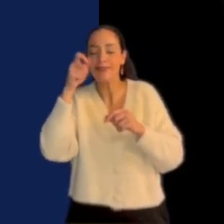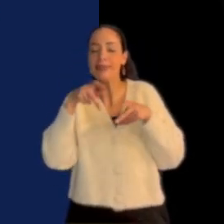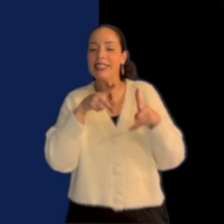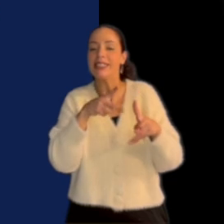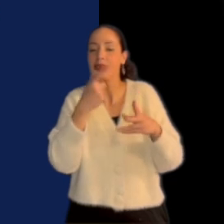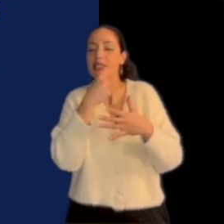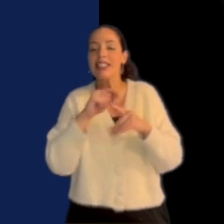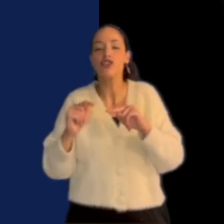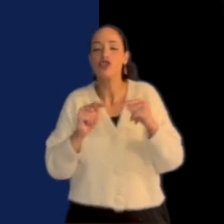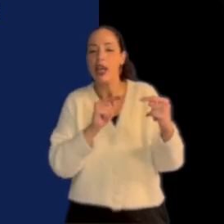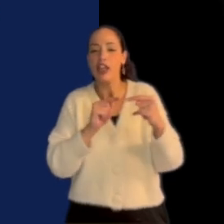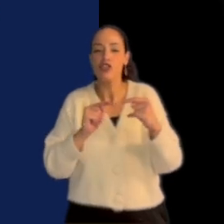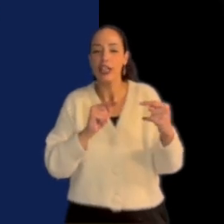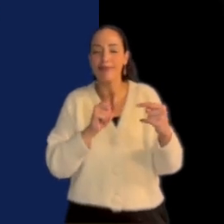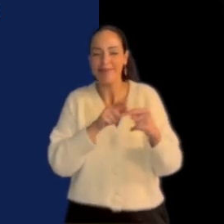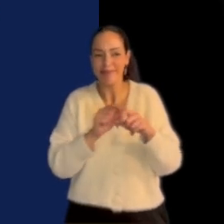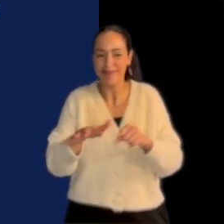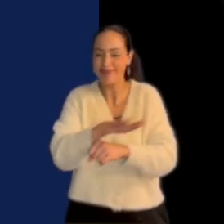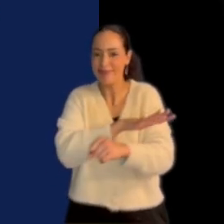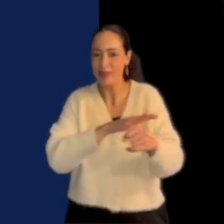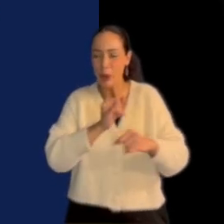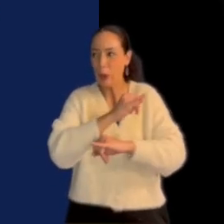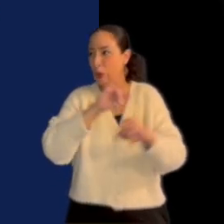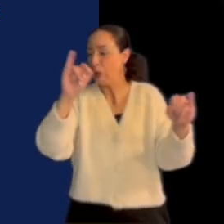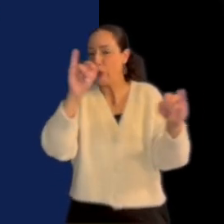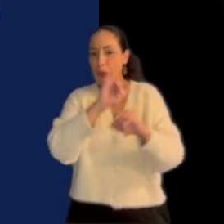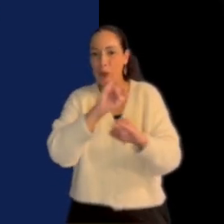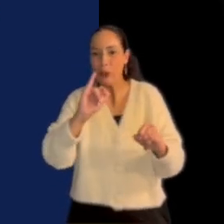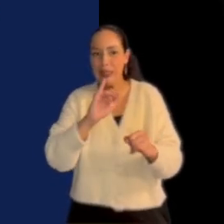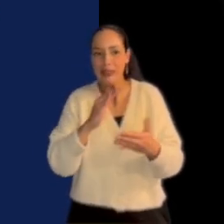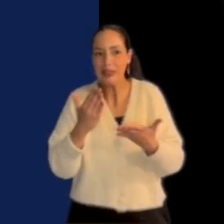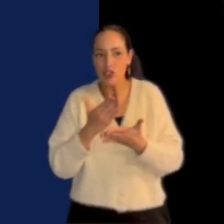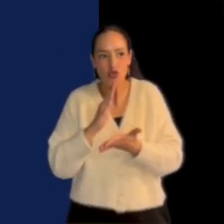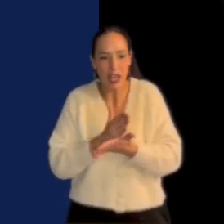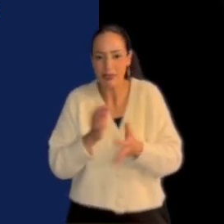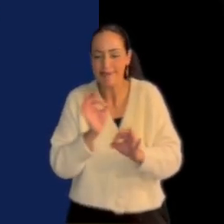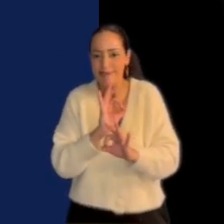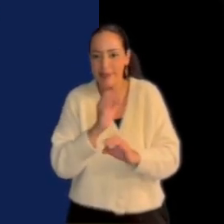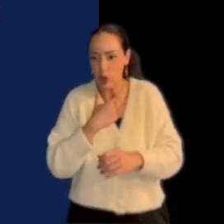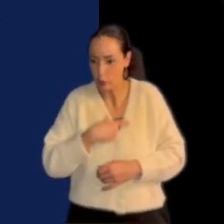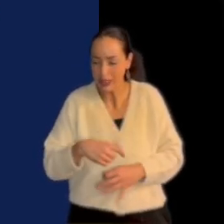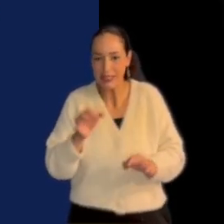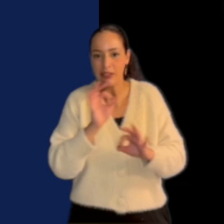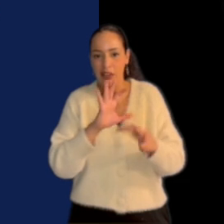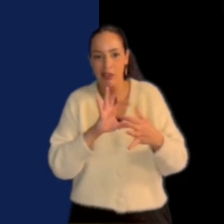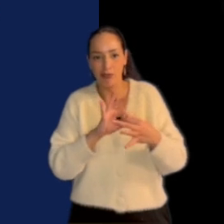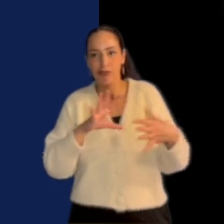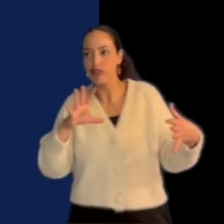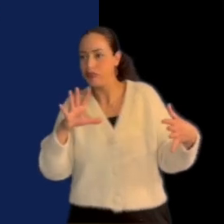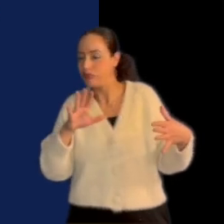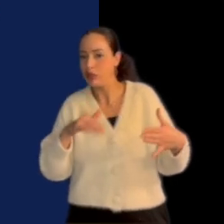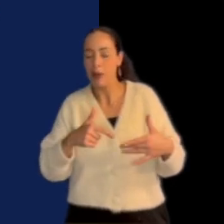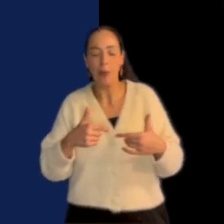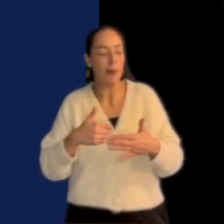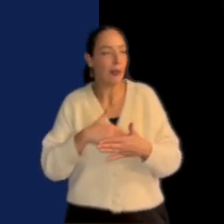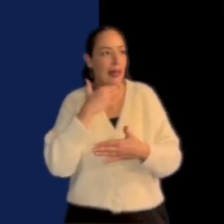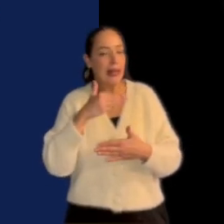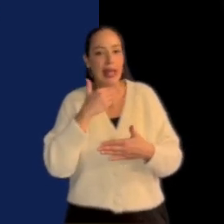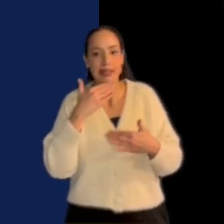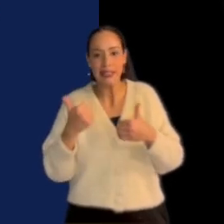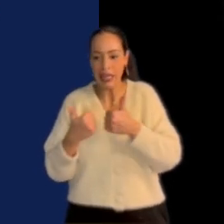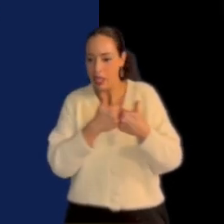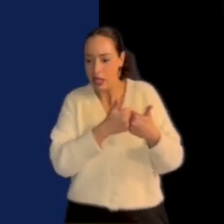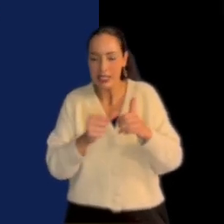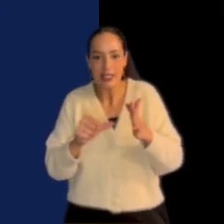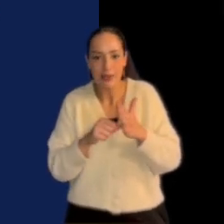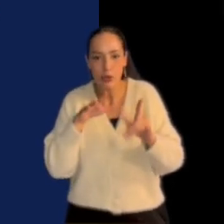in safety, trust and humanity. Disconnection is rife, alliances difficult to find and form. Despite the harm that